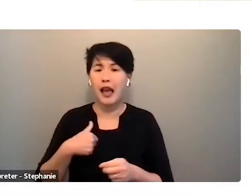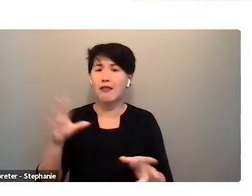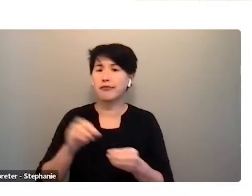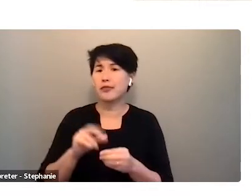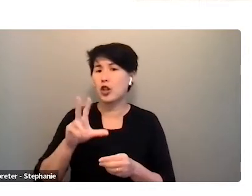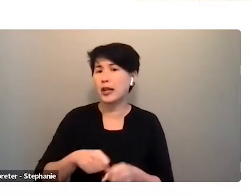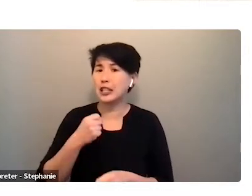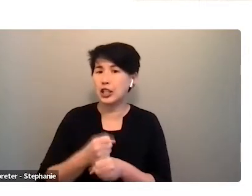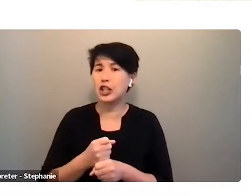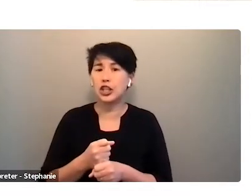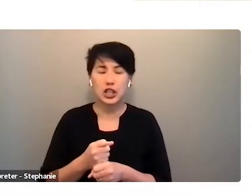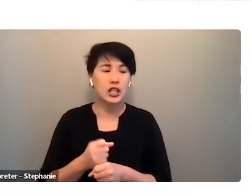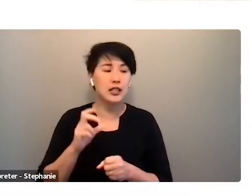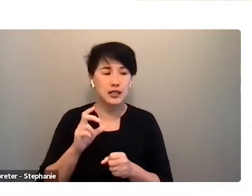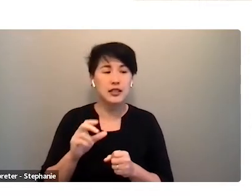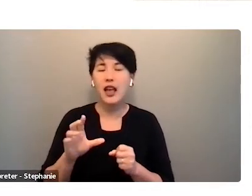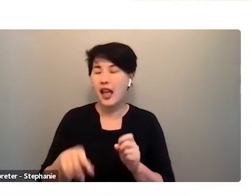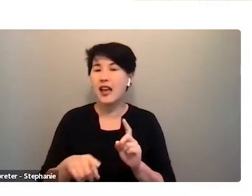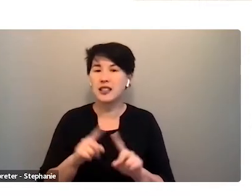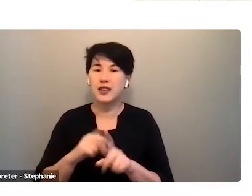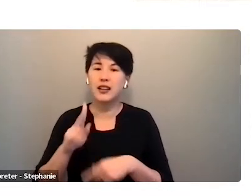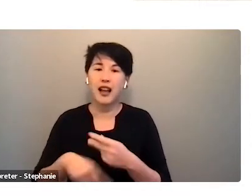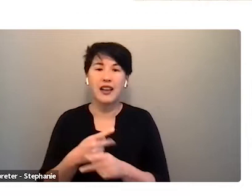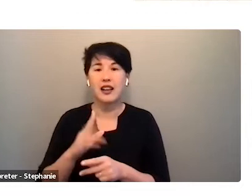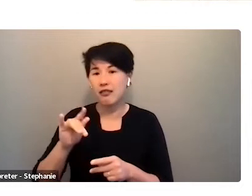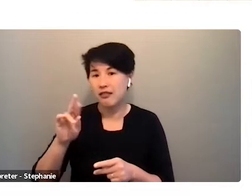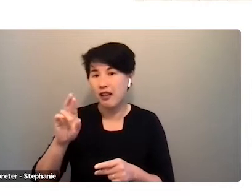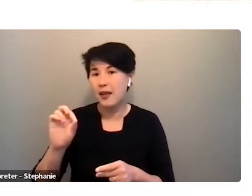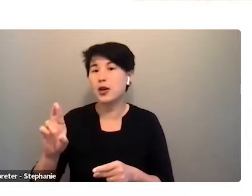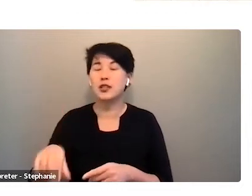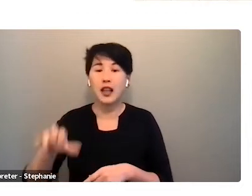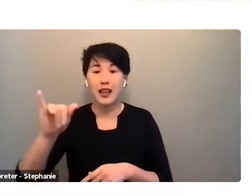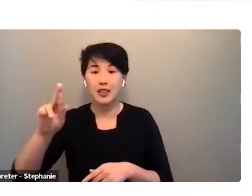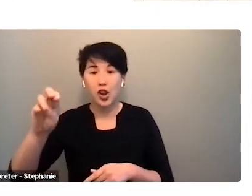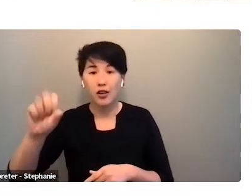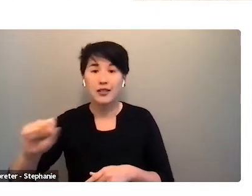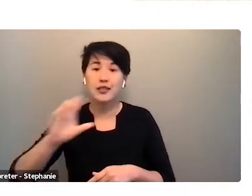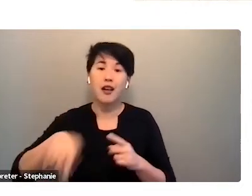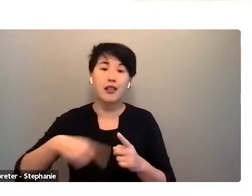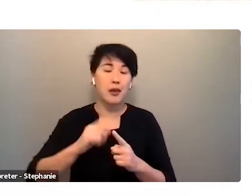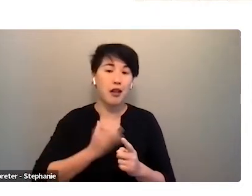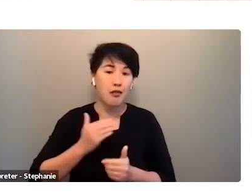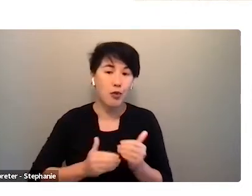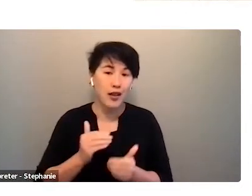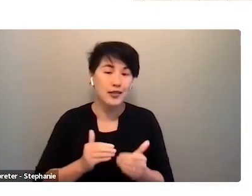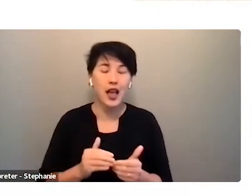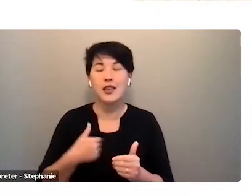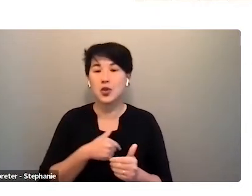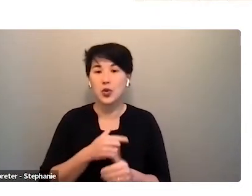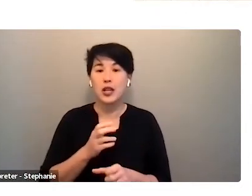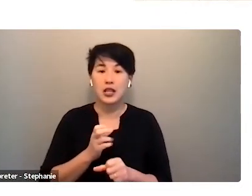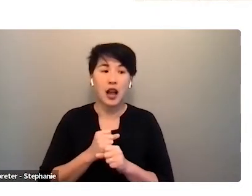development on several different types of fiber yarns. So just to talk about our process, we got a really hyper